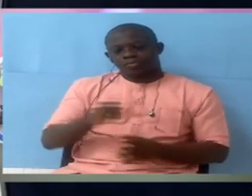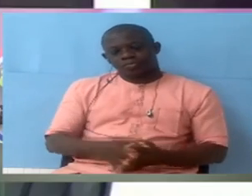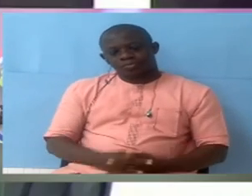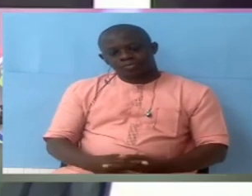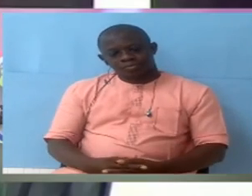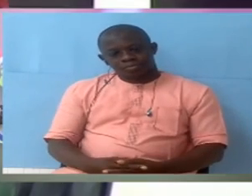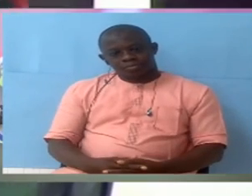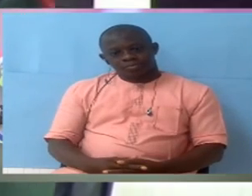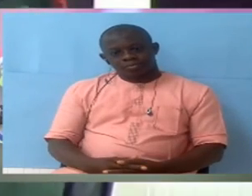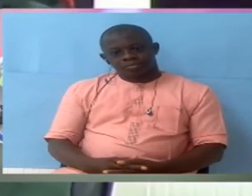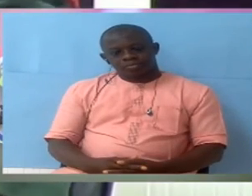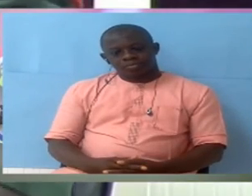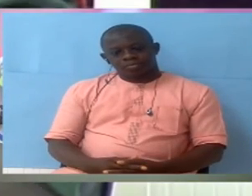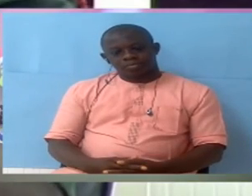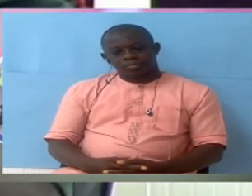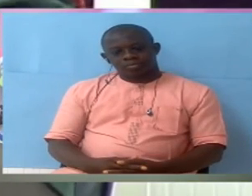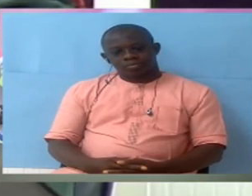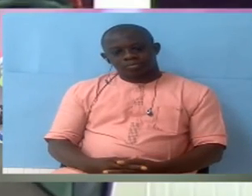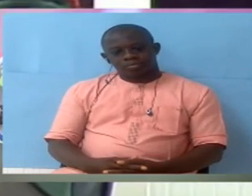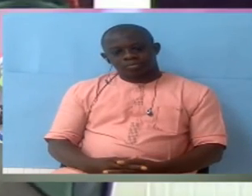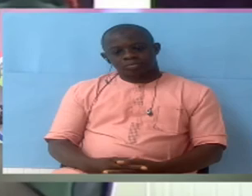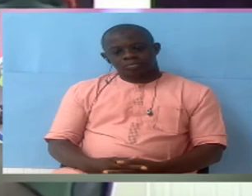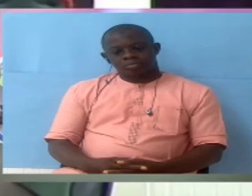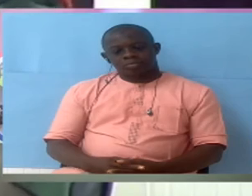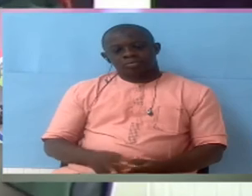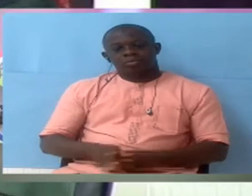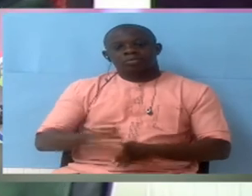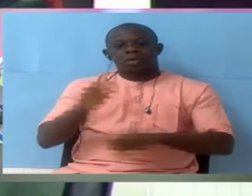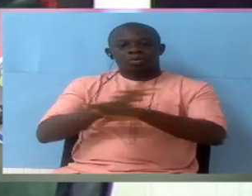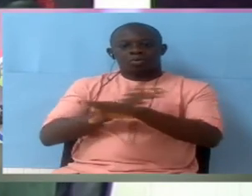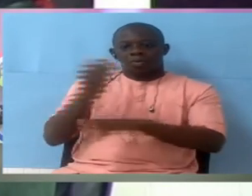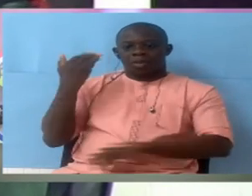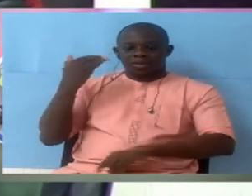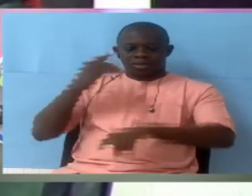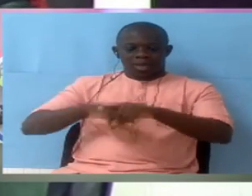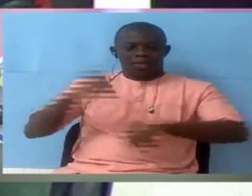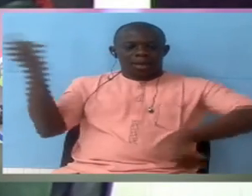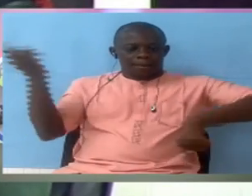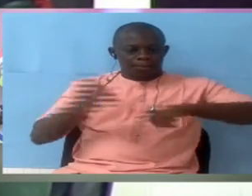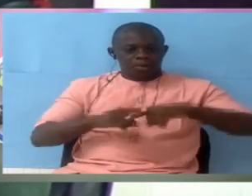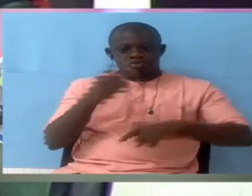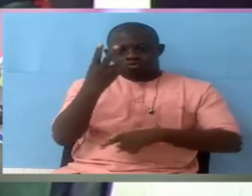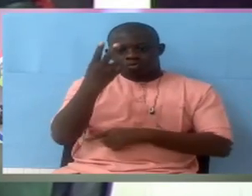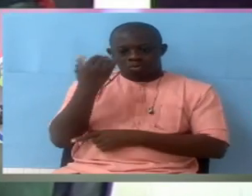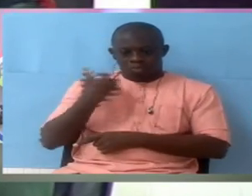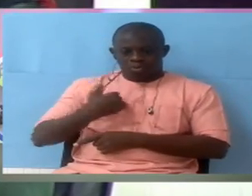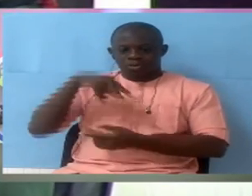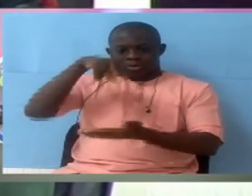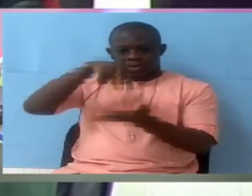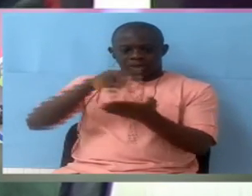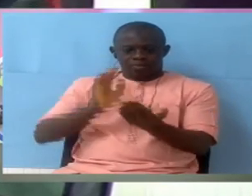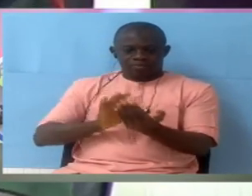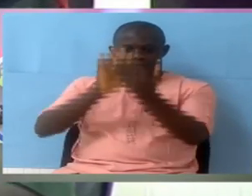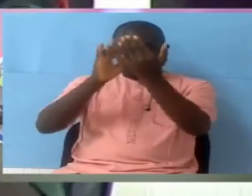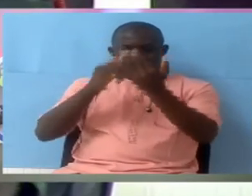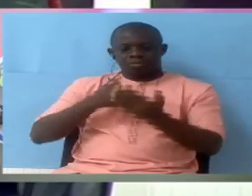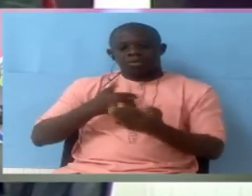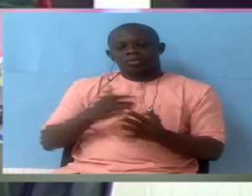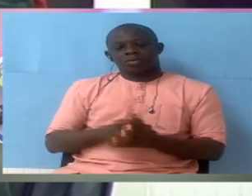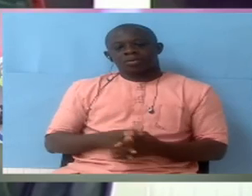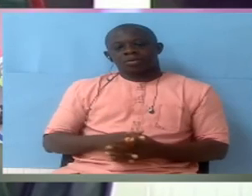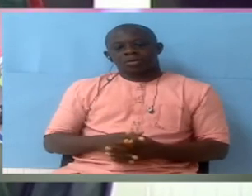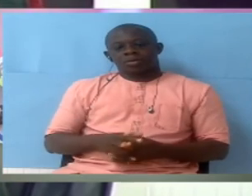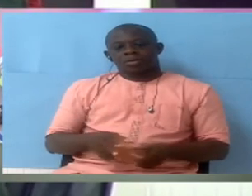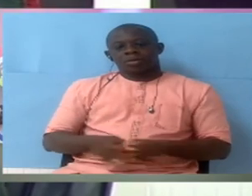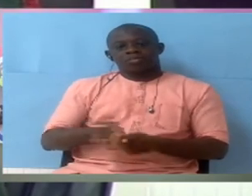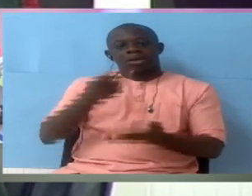yep. During the beating, two people were standing in front of me. Biñ ma door ñaari nit taxaw ci suma kanam. They will kick